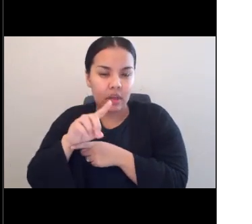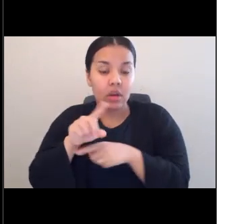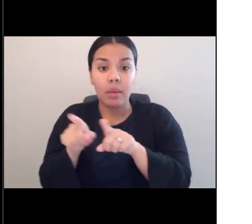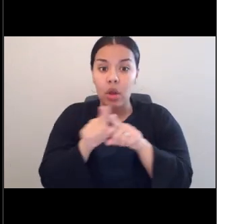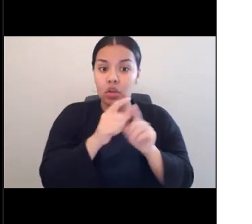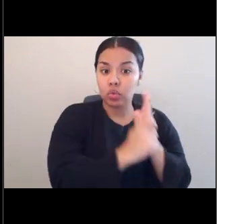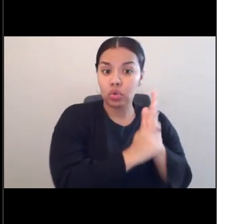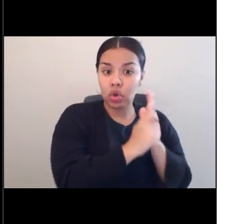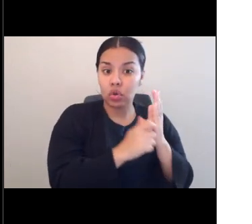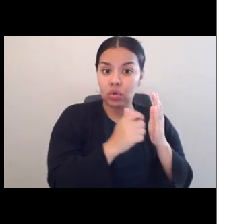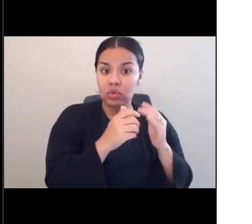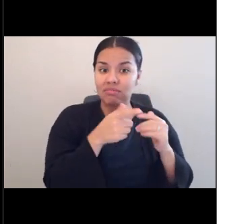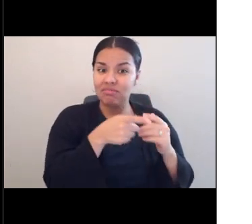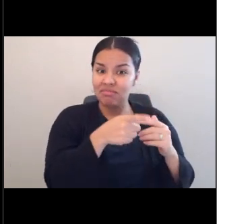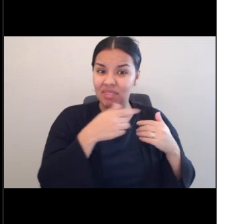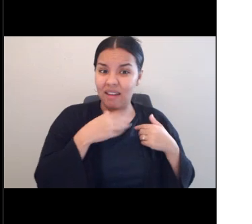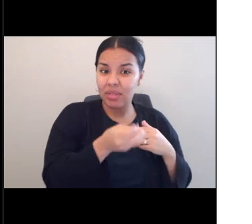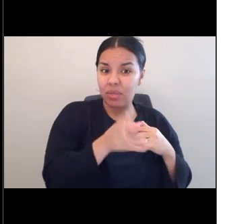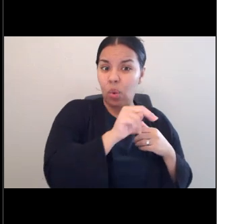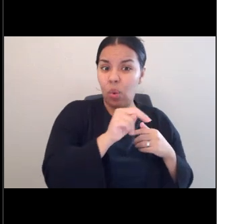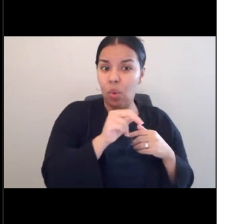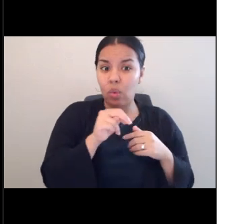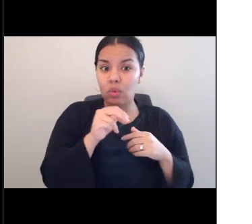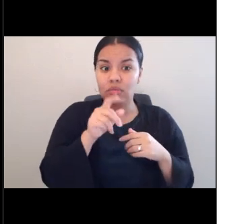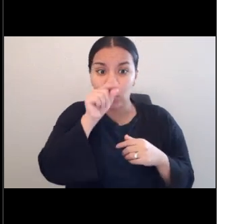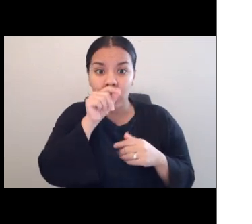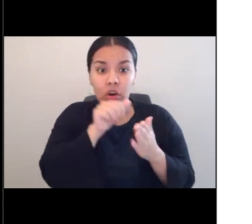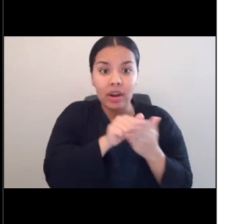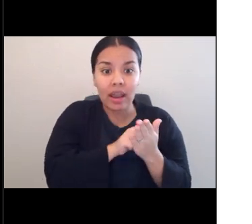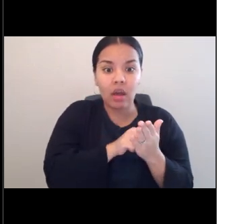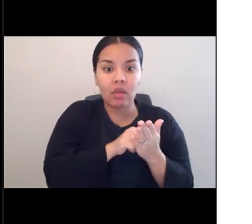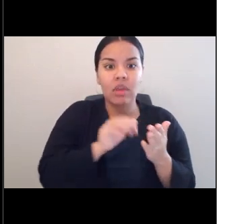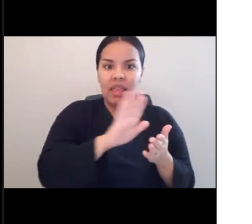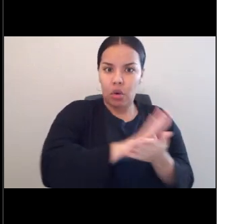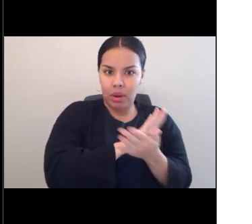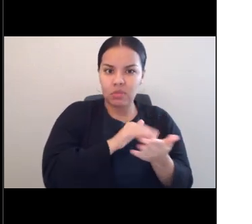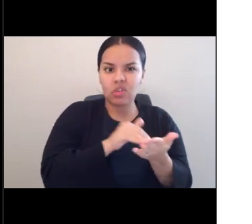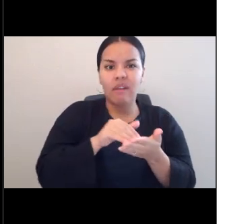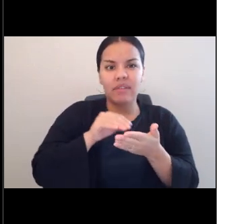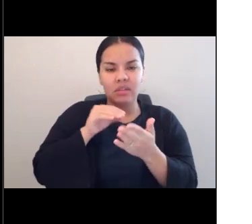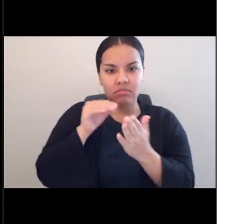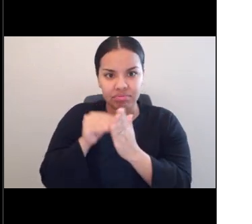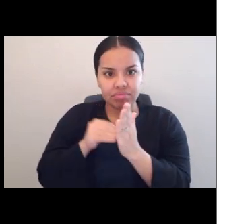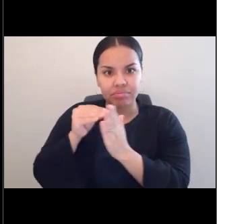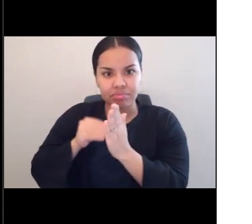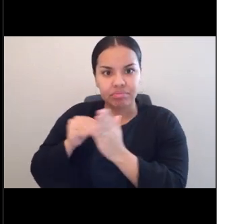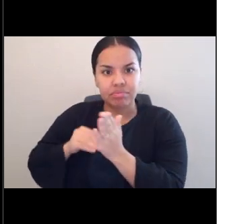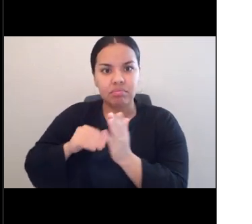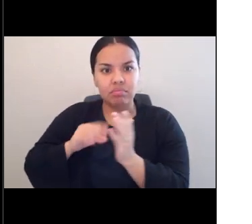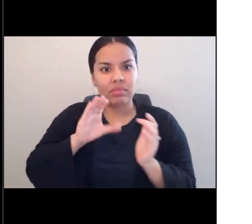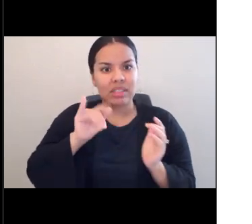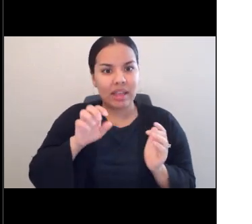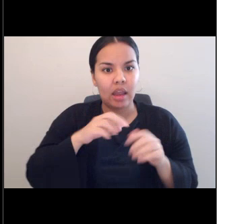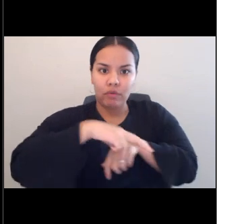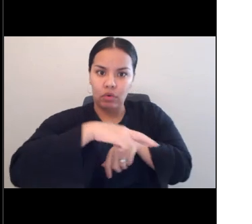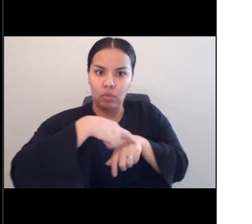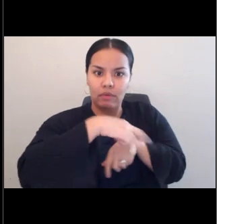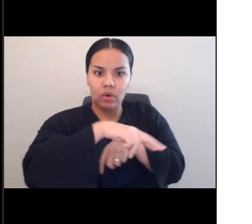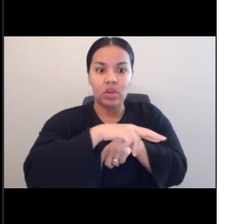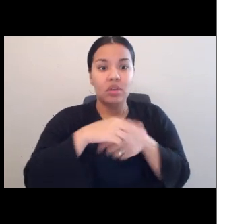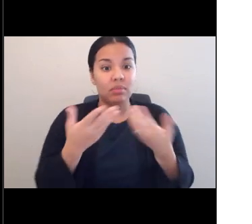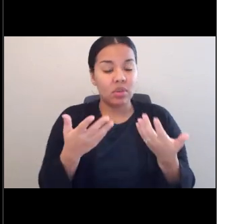own Twitter presence can end up getting their papers cited more. So for instance, Language has a Twitter presence. That's awesome